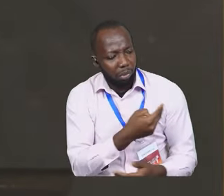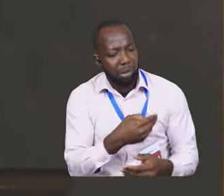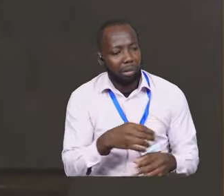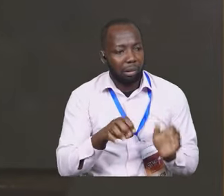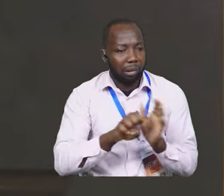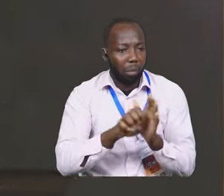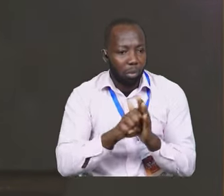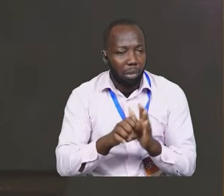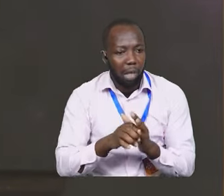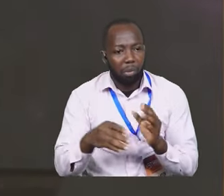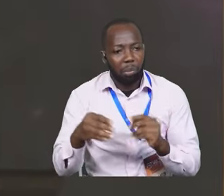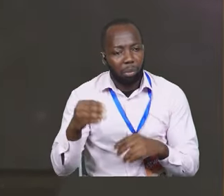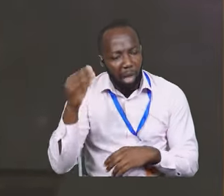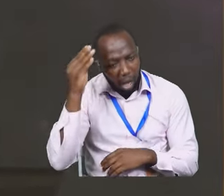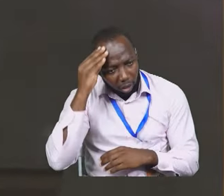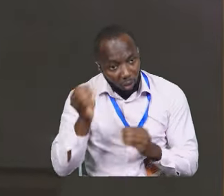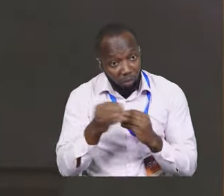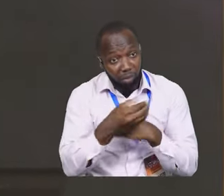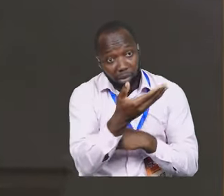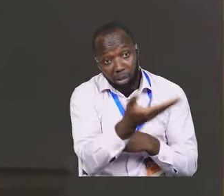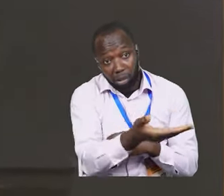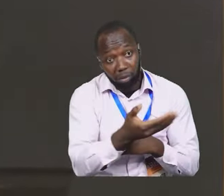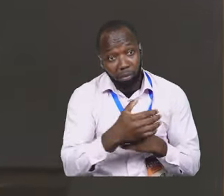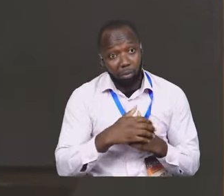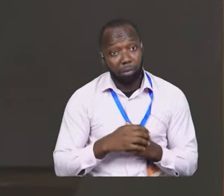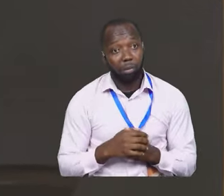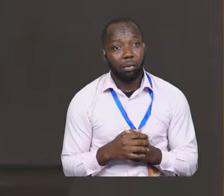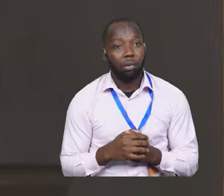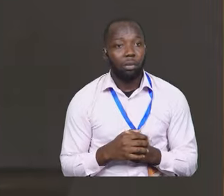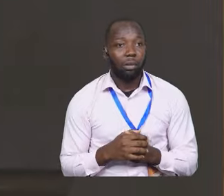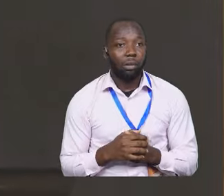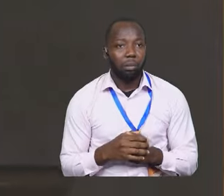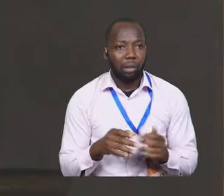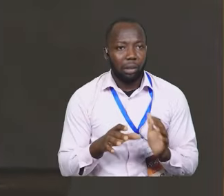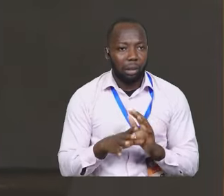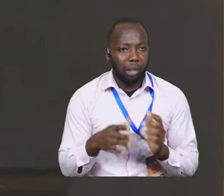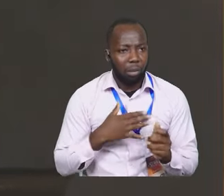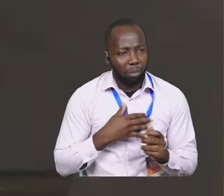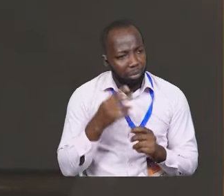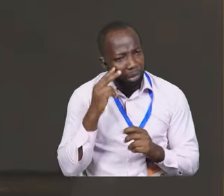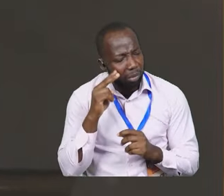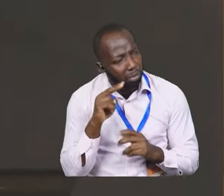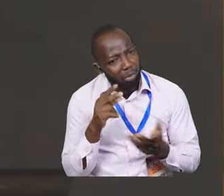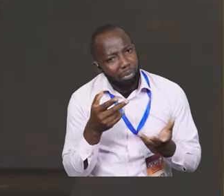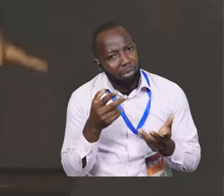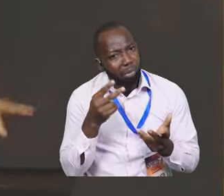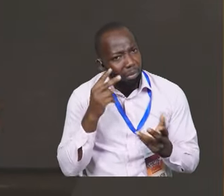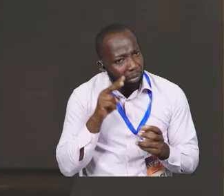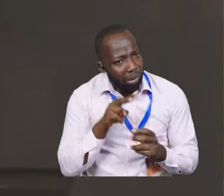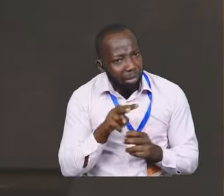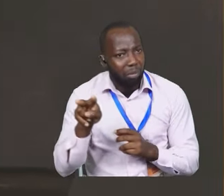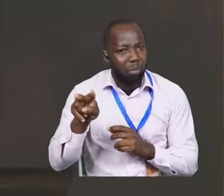The hospital is maybe about a few miles from here. I